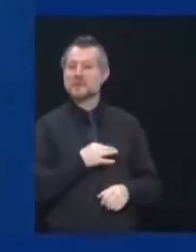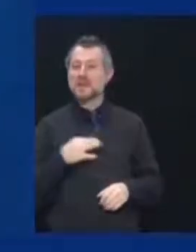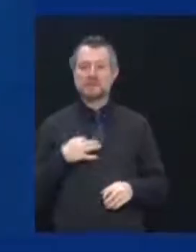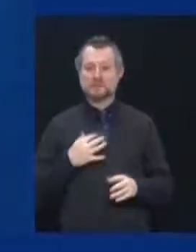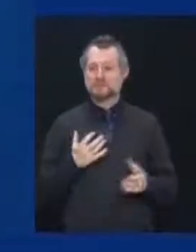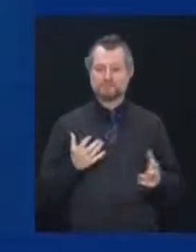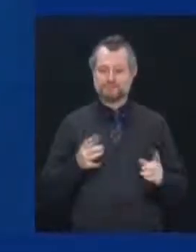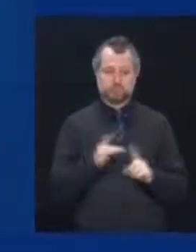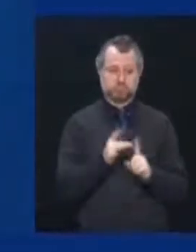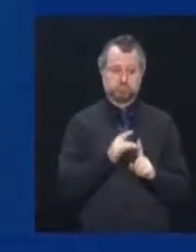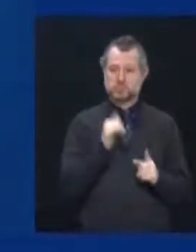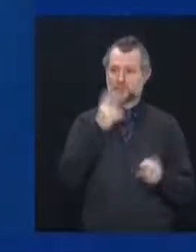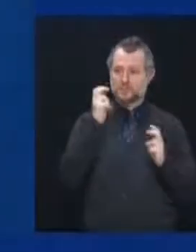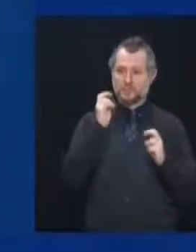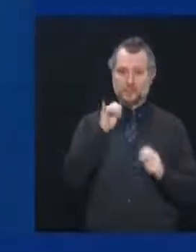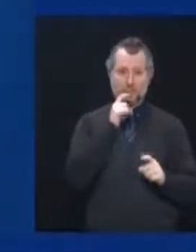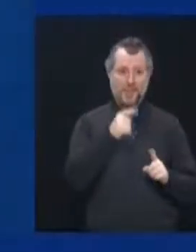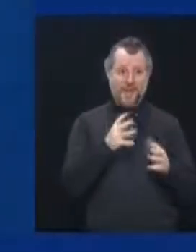sick.